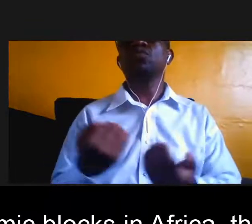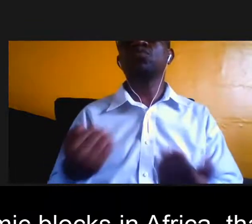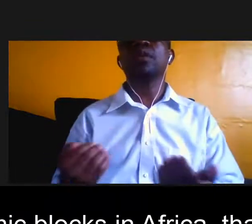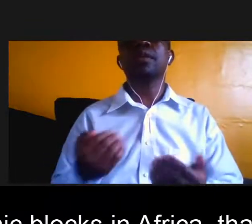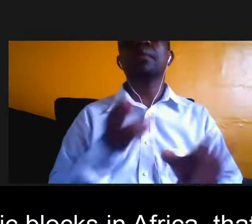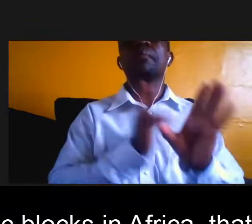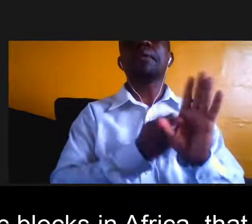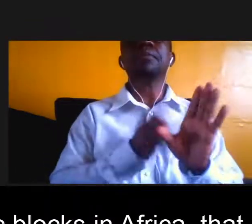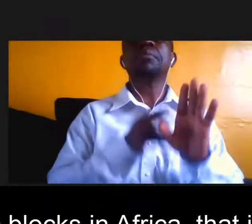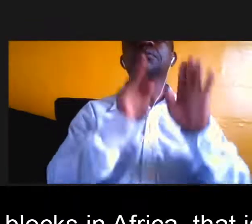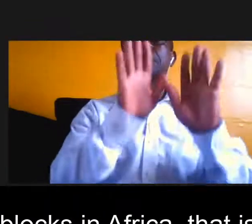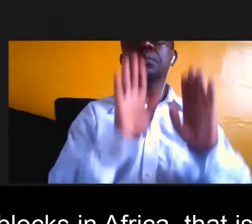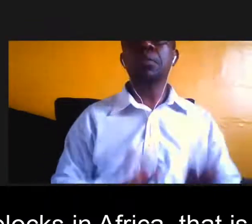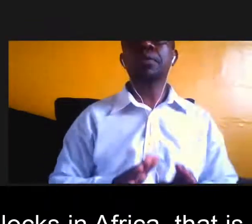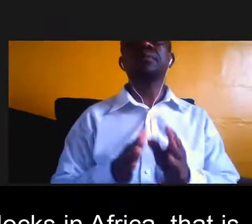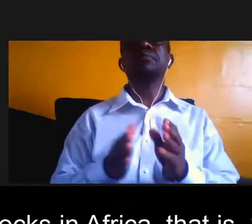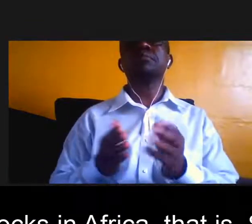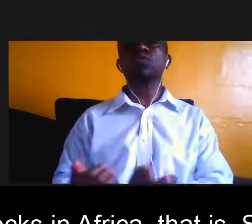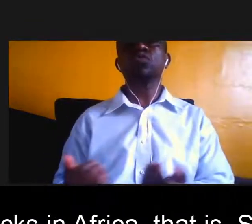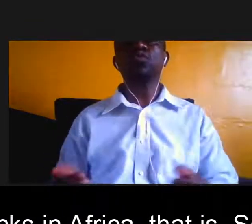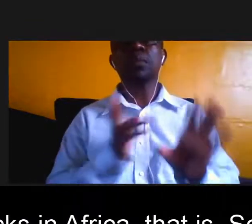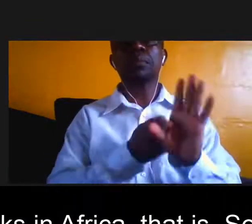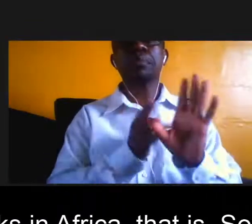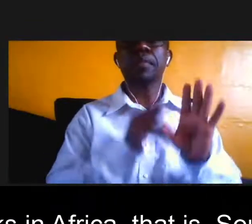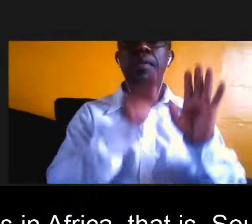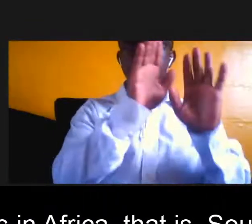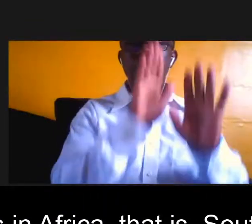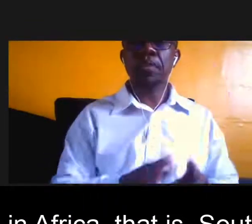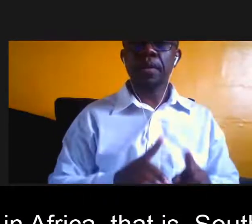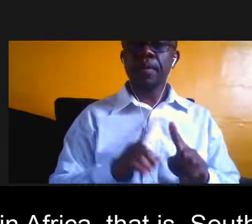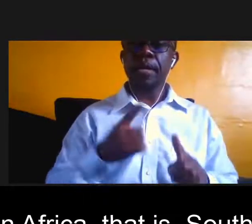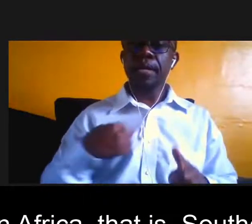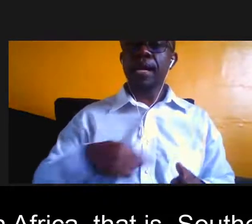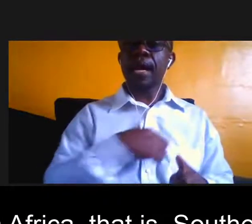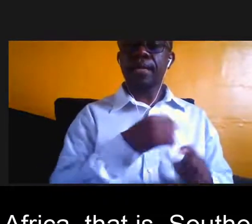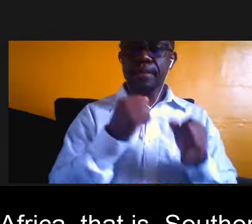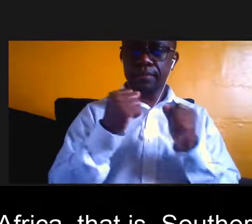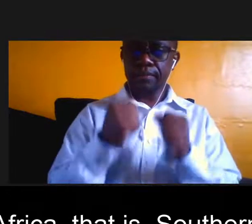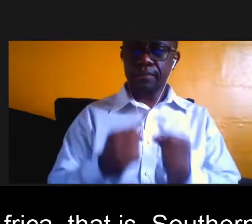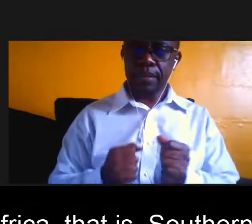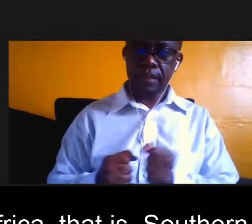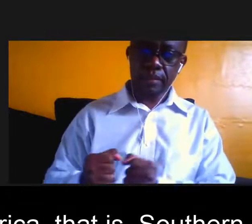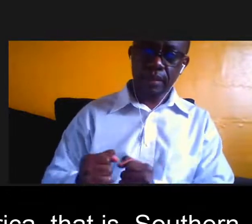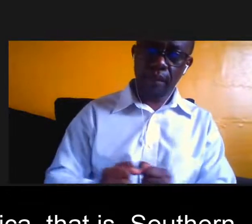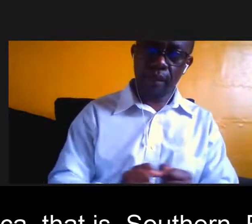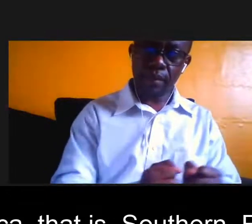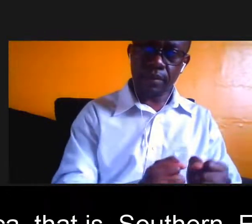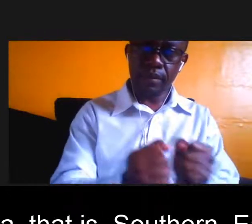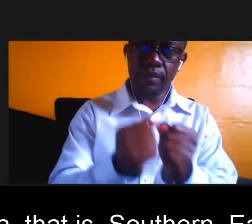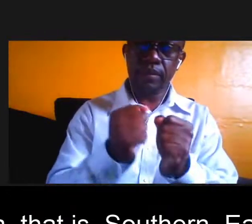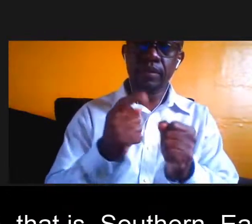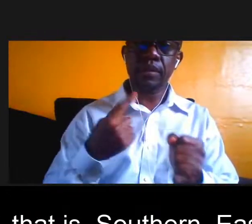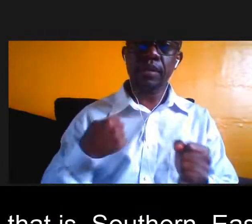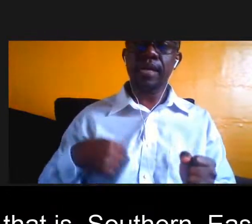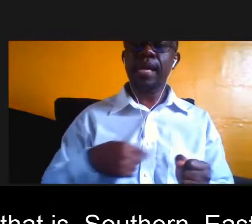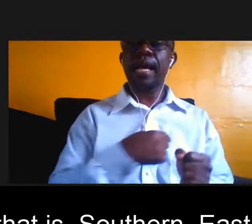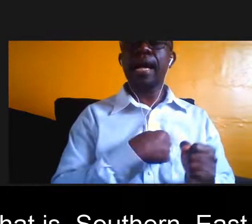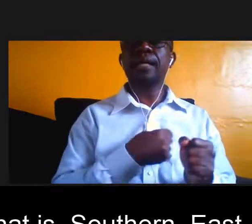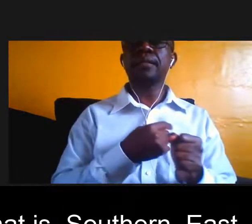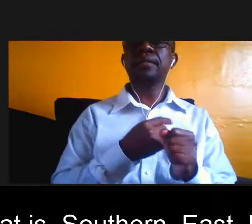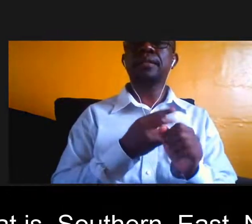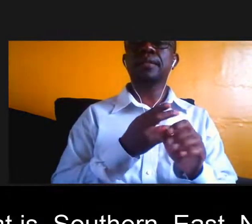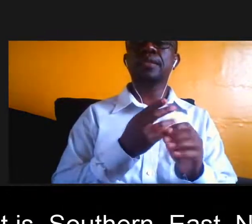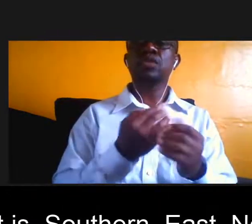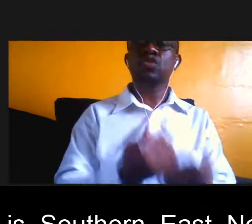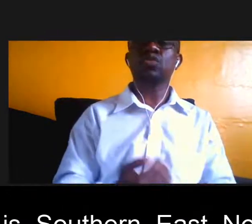Child participation is important. We need to strategize on how exactly child participation is going to be framed